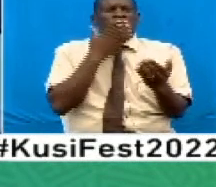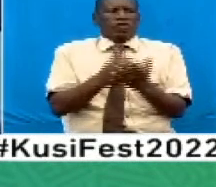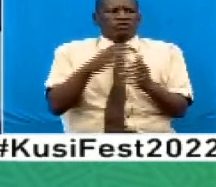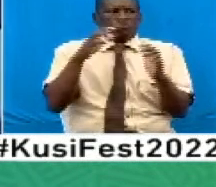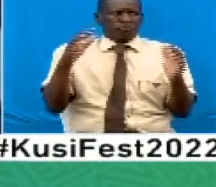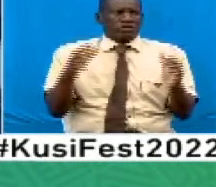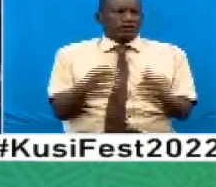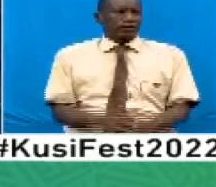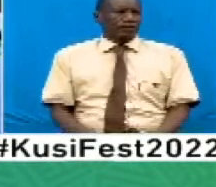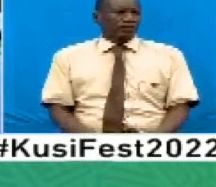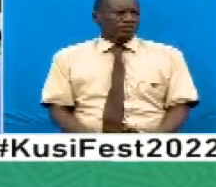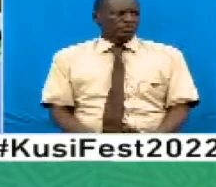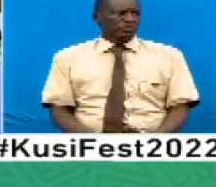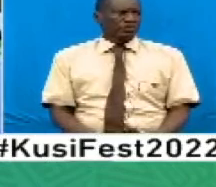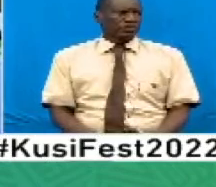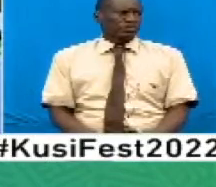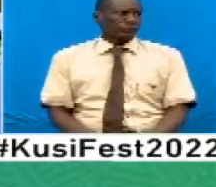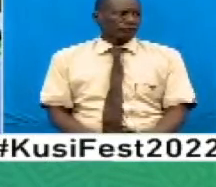much.